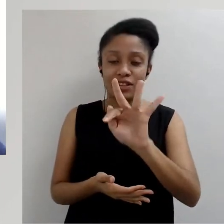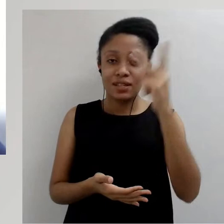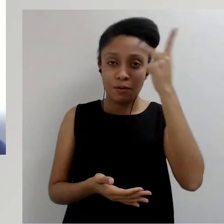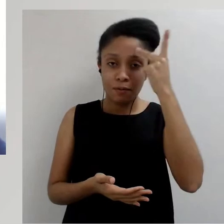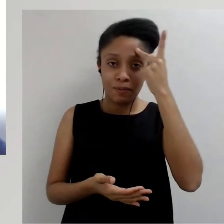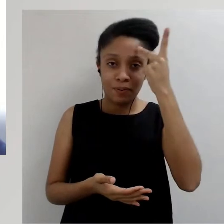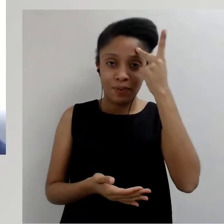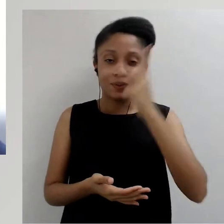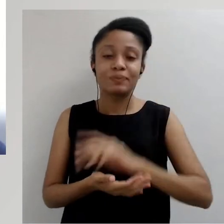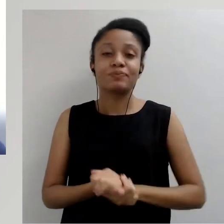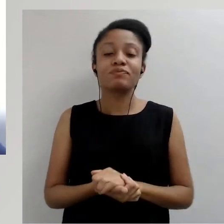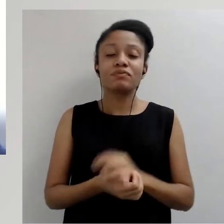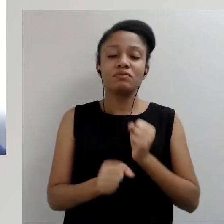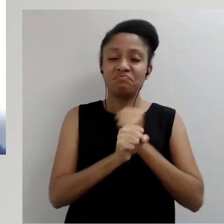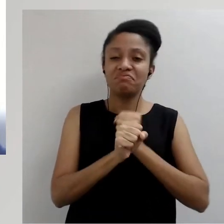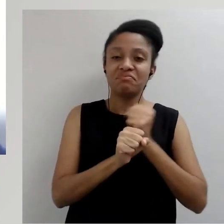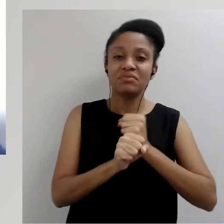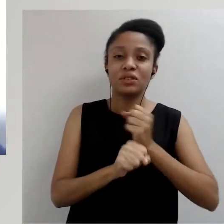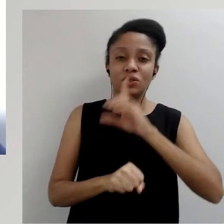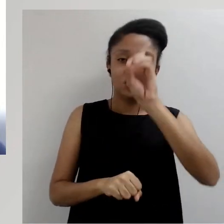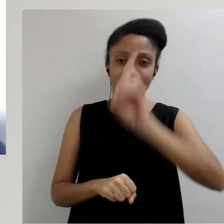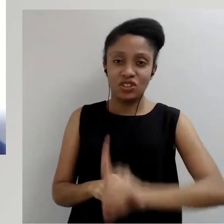Braself, that was not in par yet,